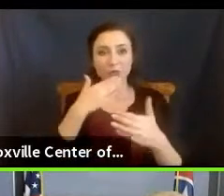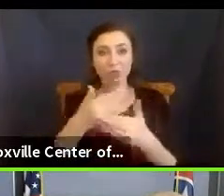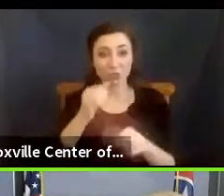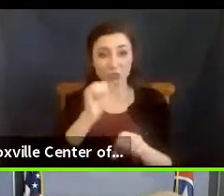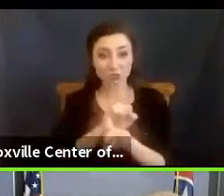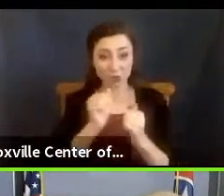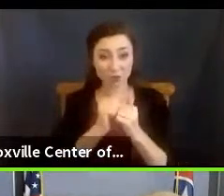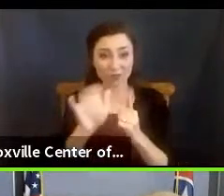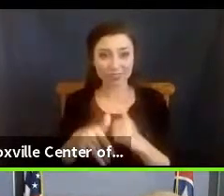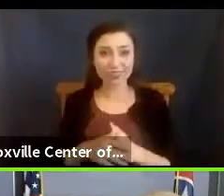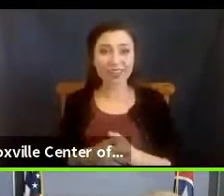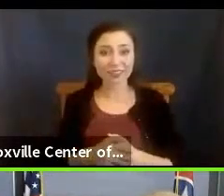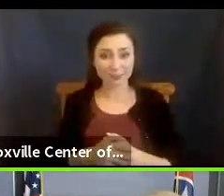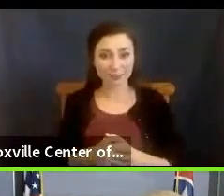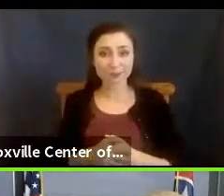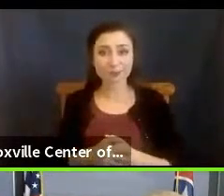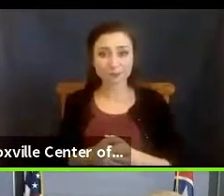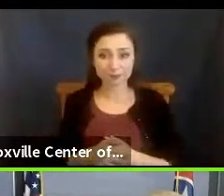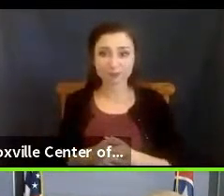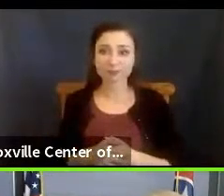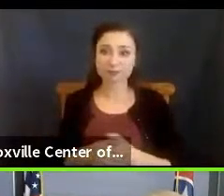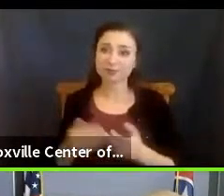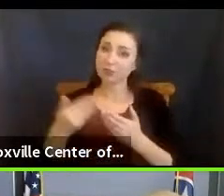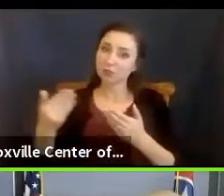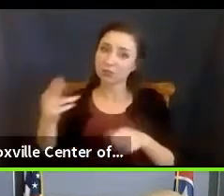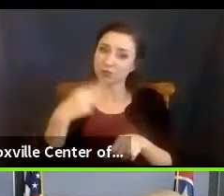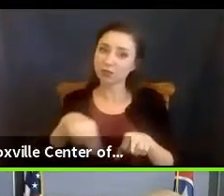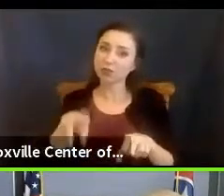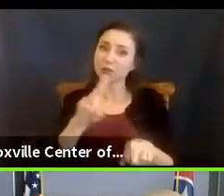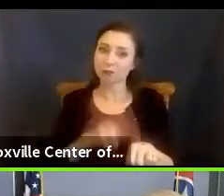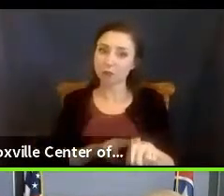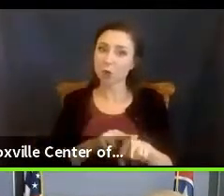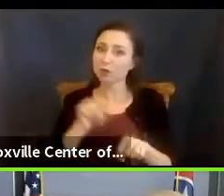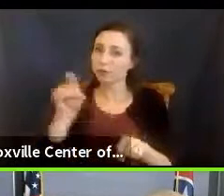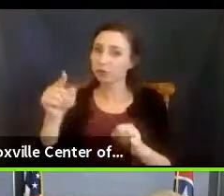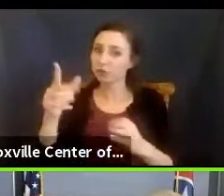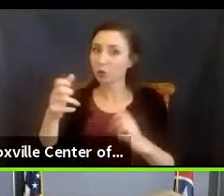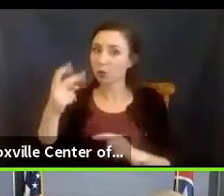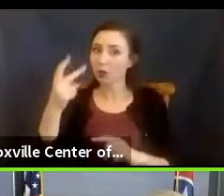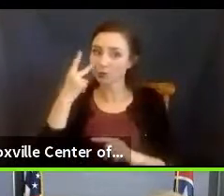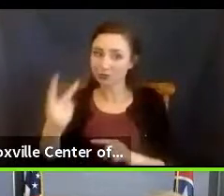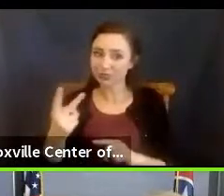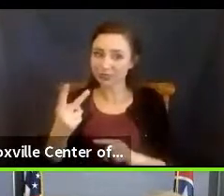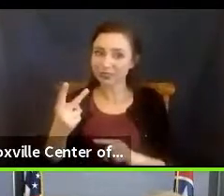with that. There are things, of course, that she would like to see